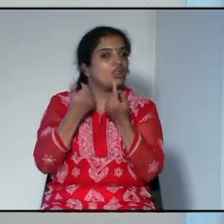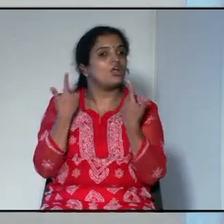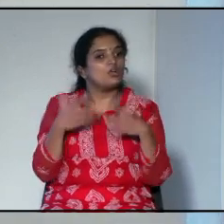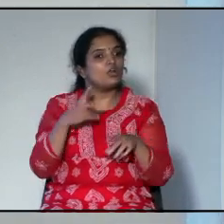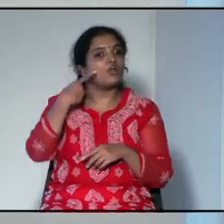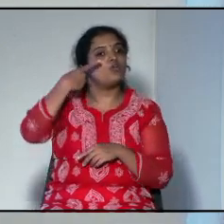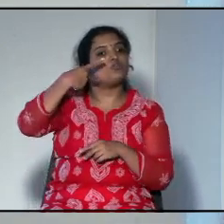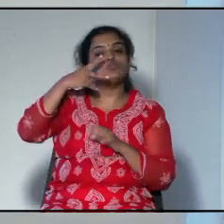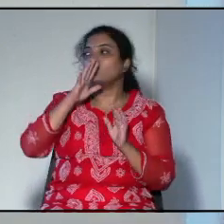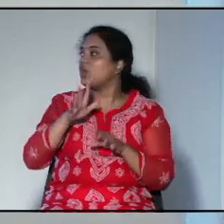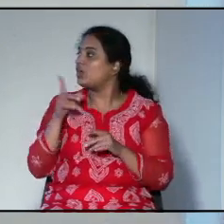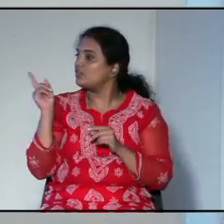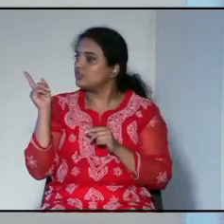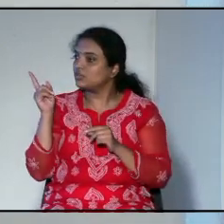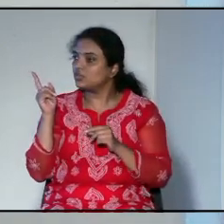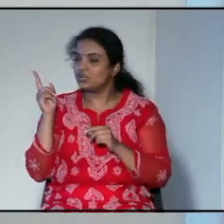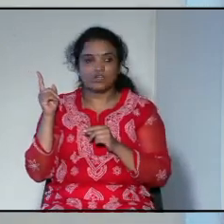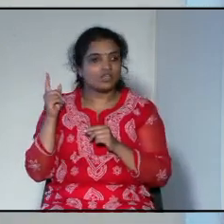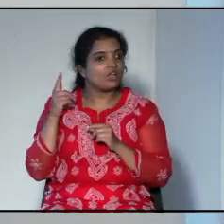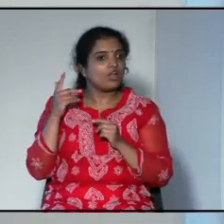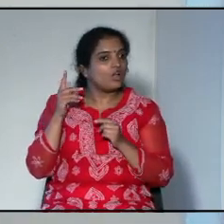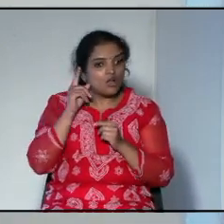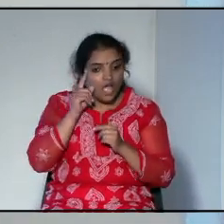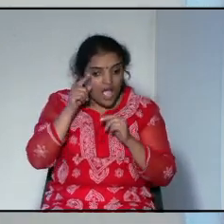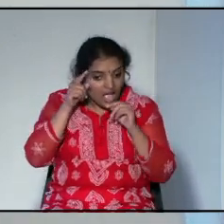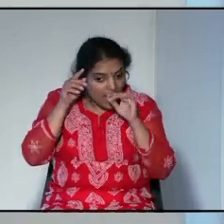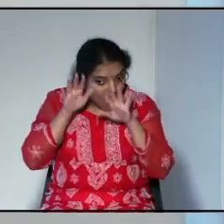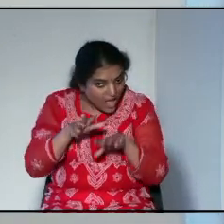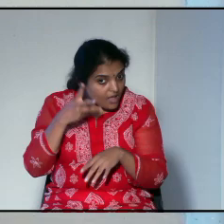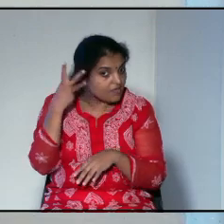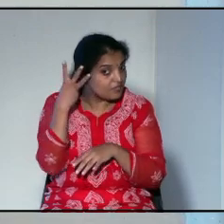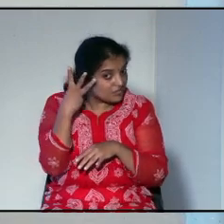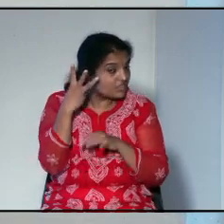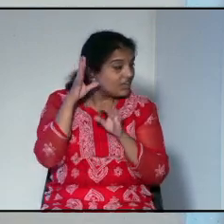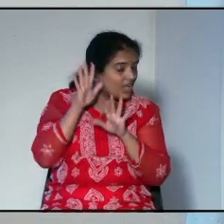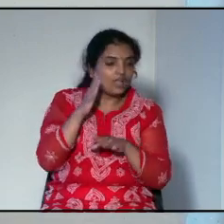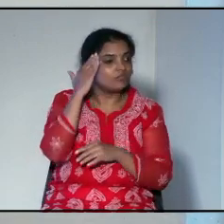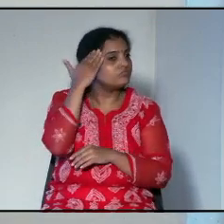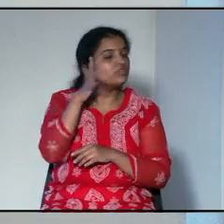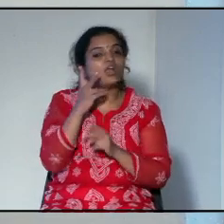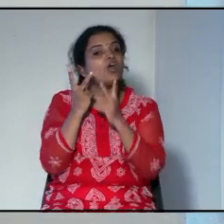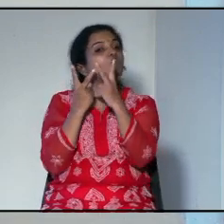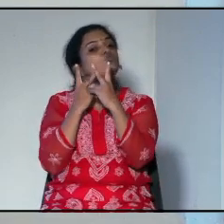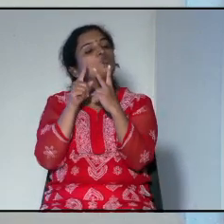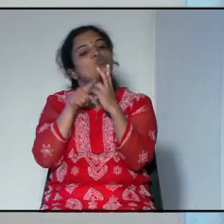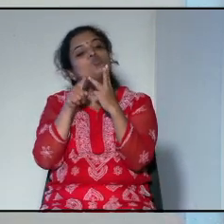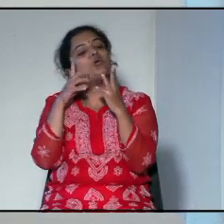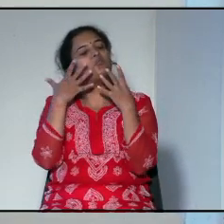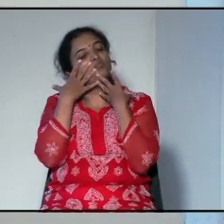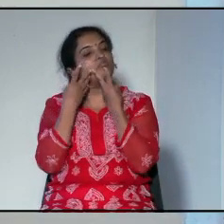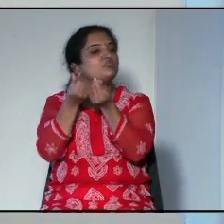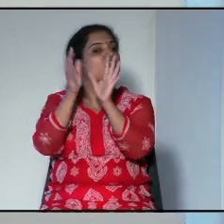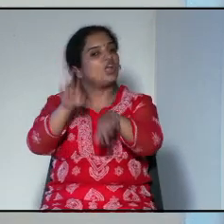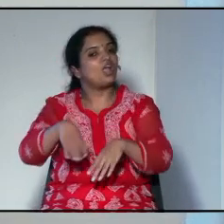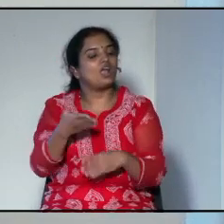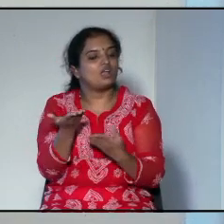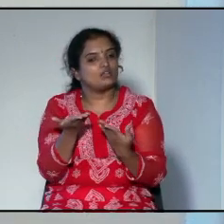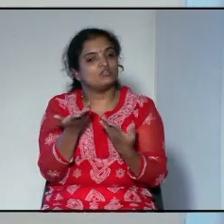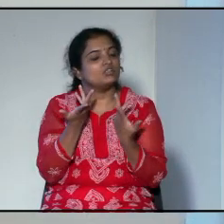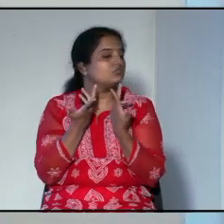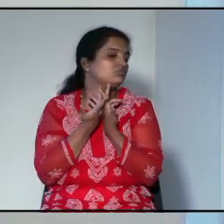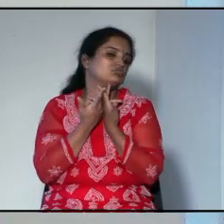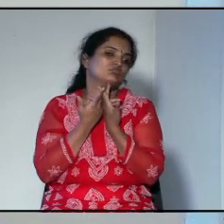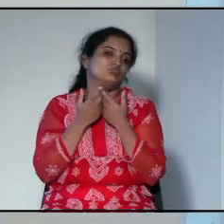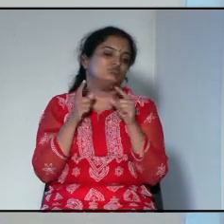2 remain. And nobody even knows they exist there. They're 2 magnificent figure of bowls. So, in a way, the